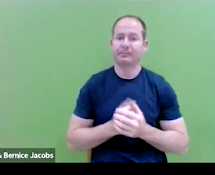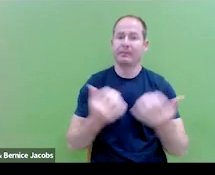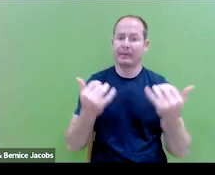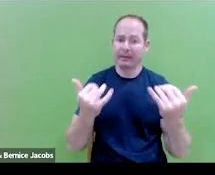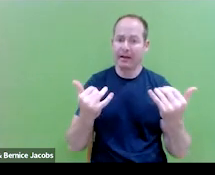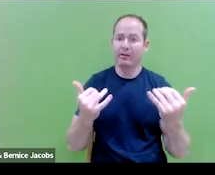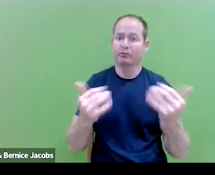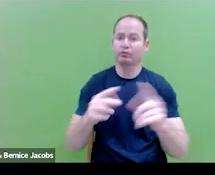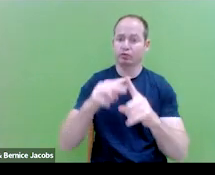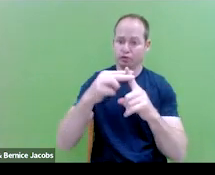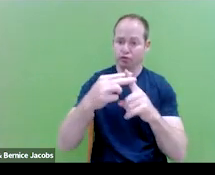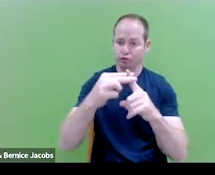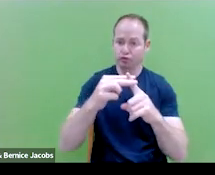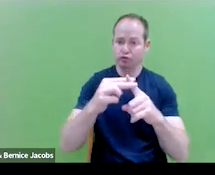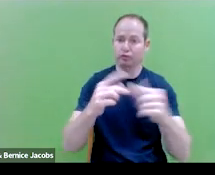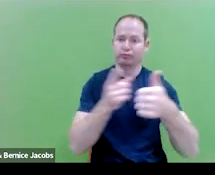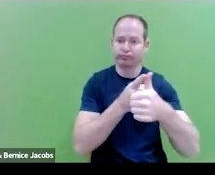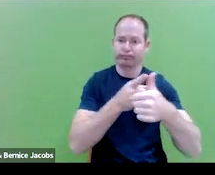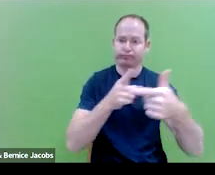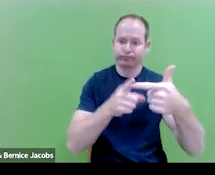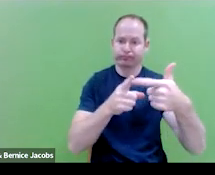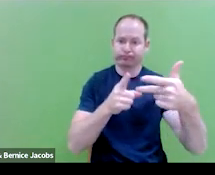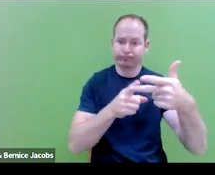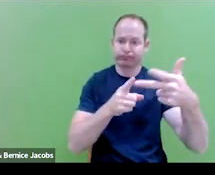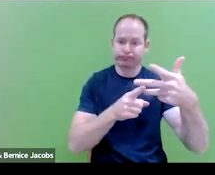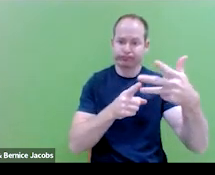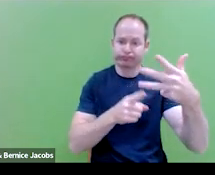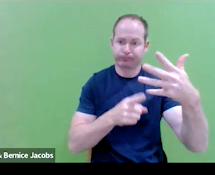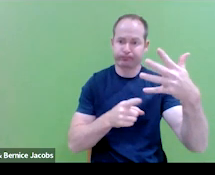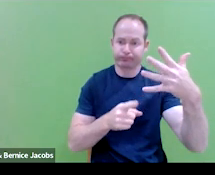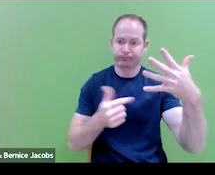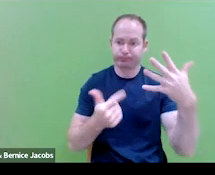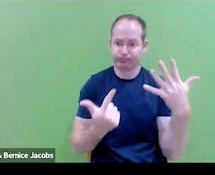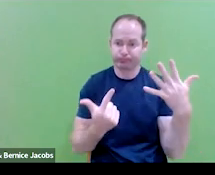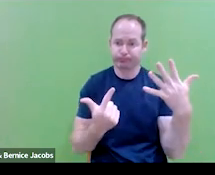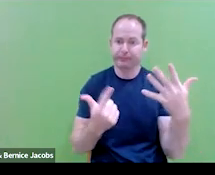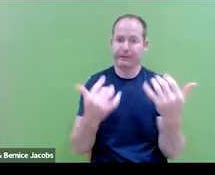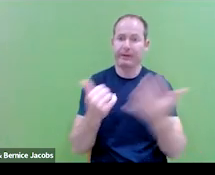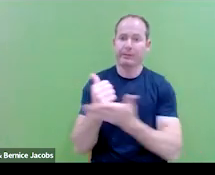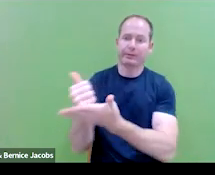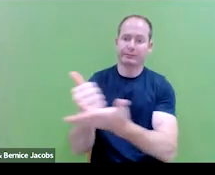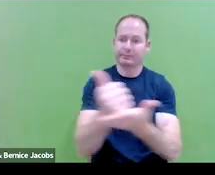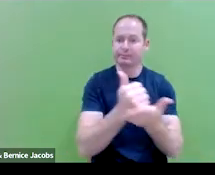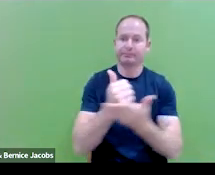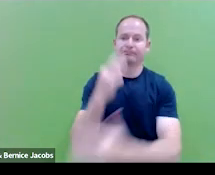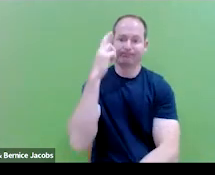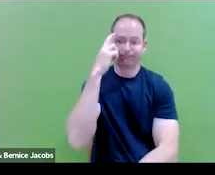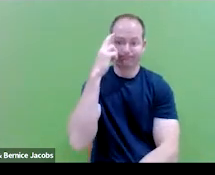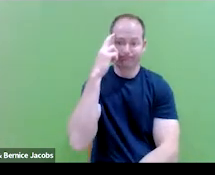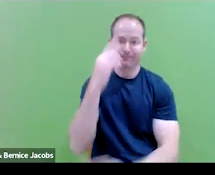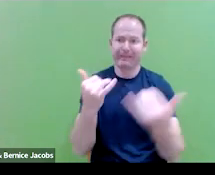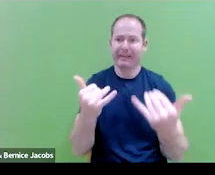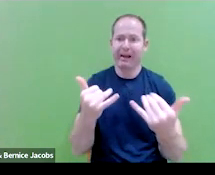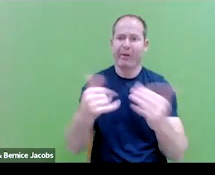you, but my purpose for today was essentially to help you remember some of them. So I'm not going to go through all the details on